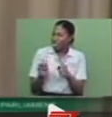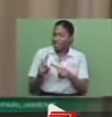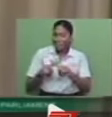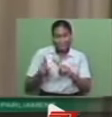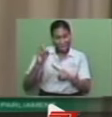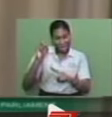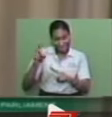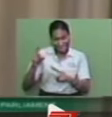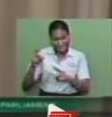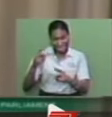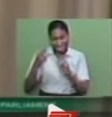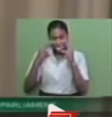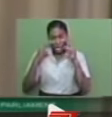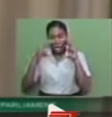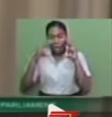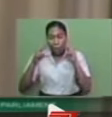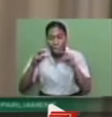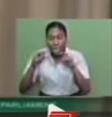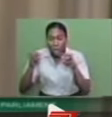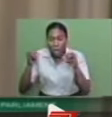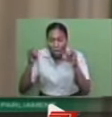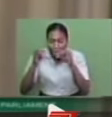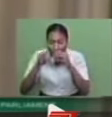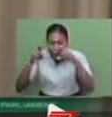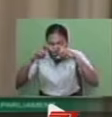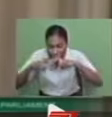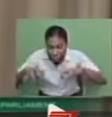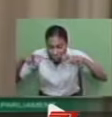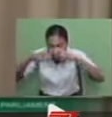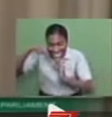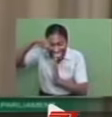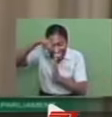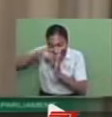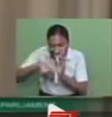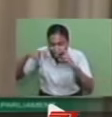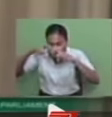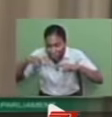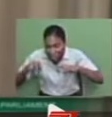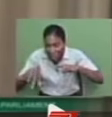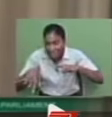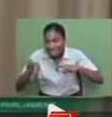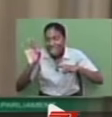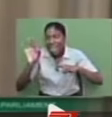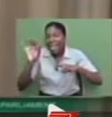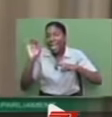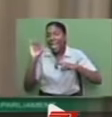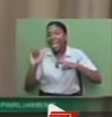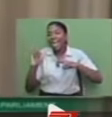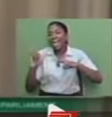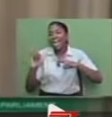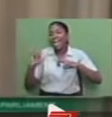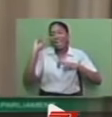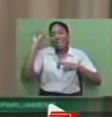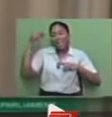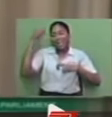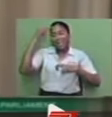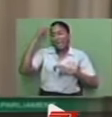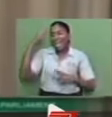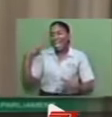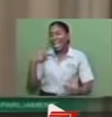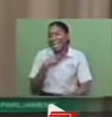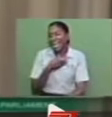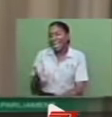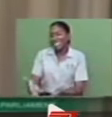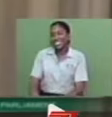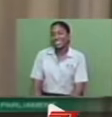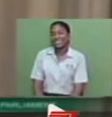details. You come here and minister is rhapsodizing and, his usual cherry self. We